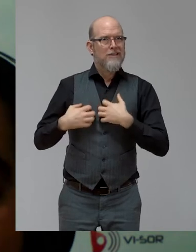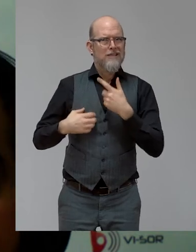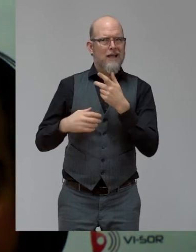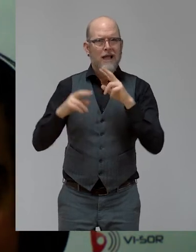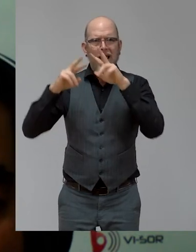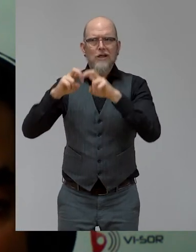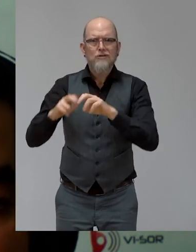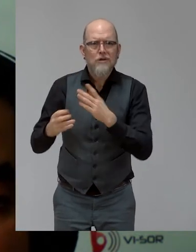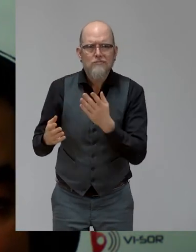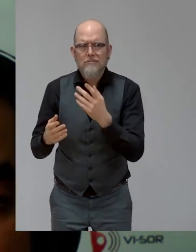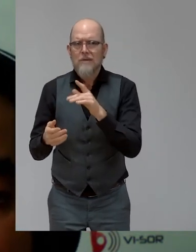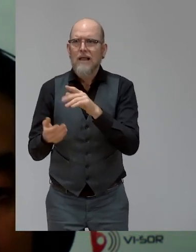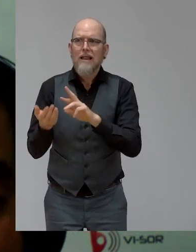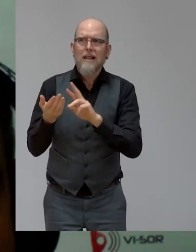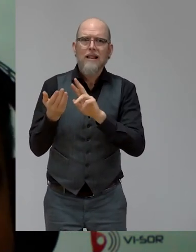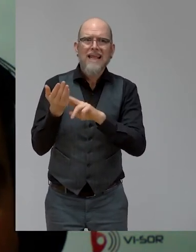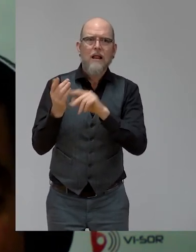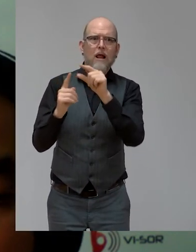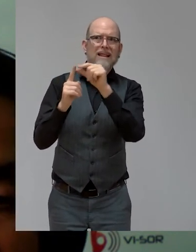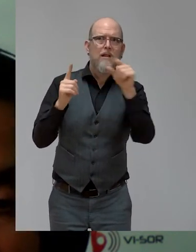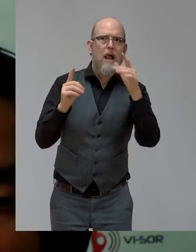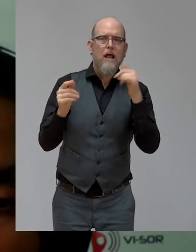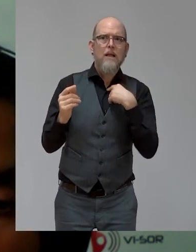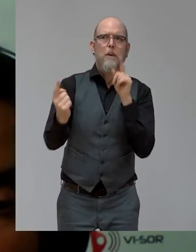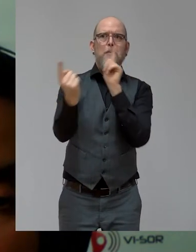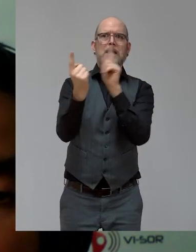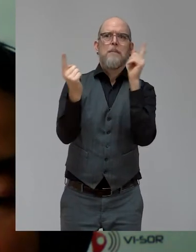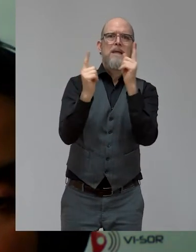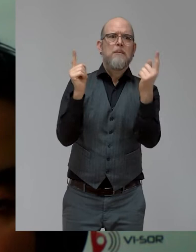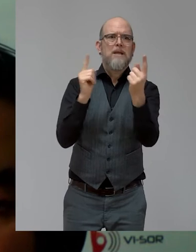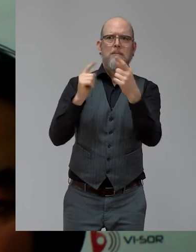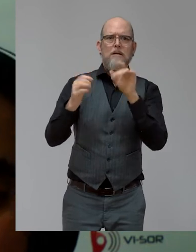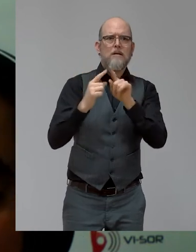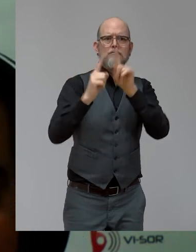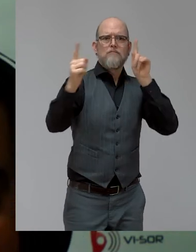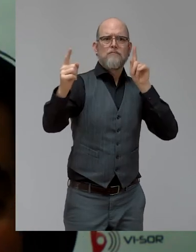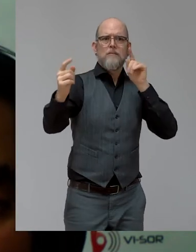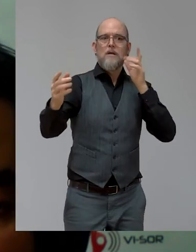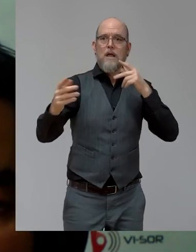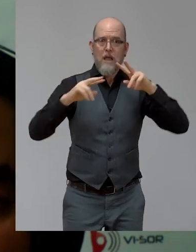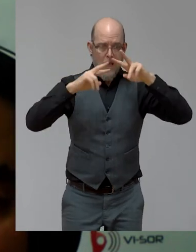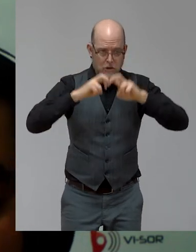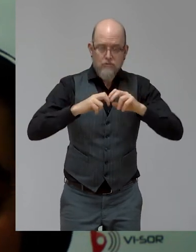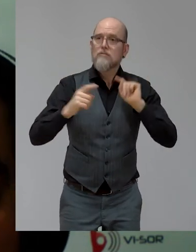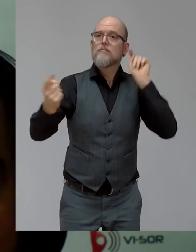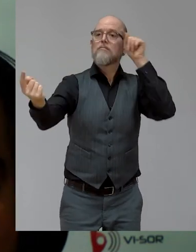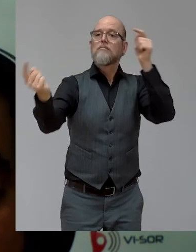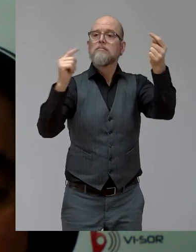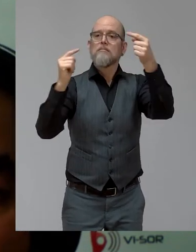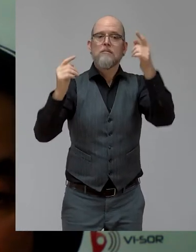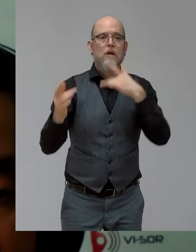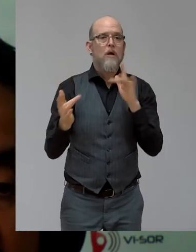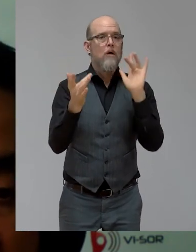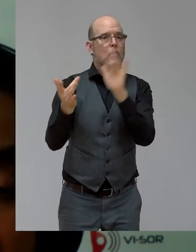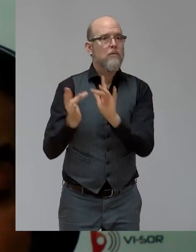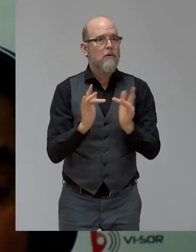groups, and the promotion of documented and scientific work. Additionally, as well to